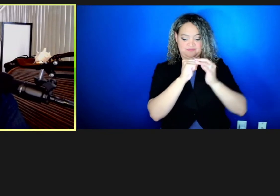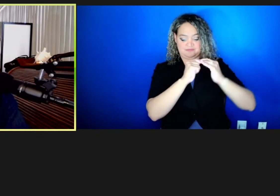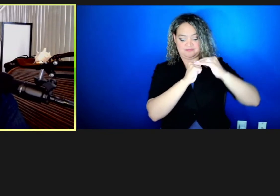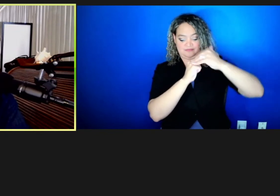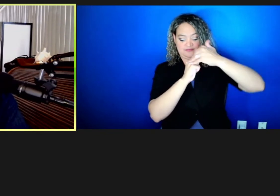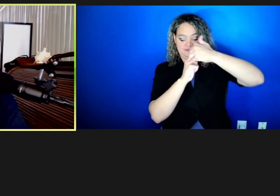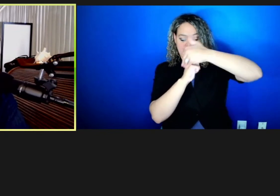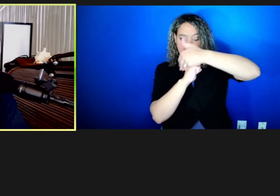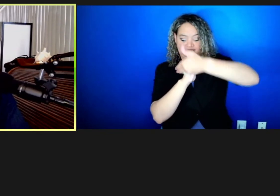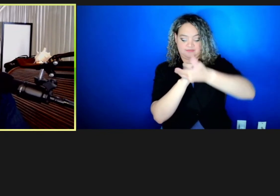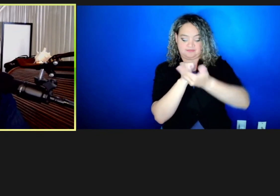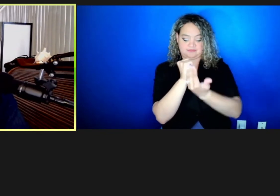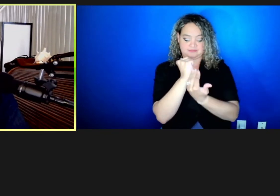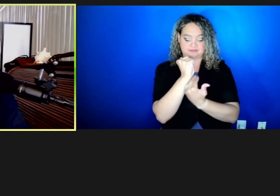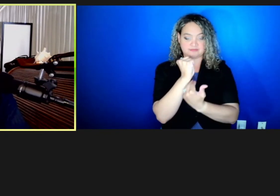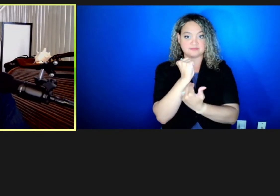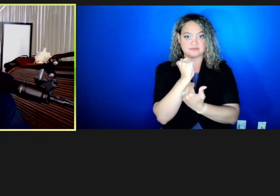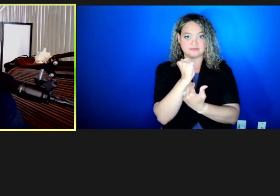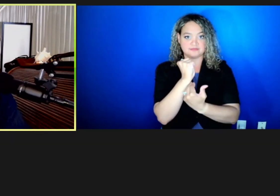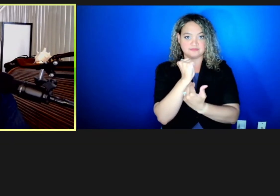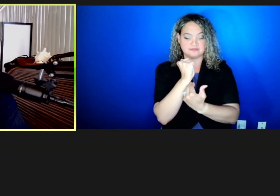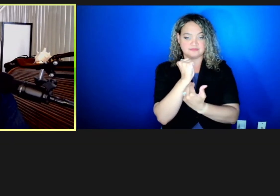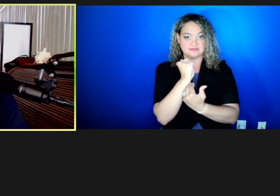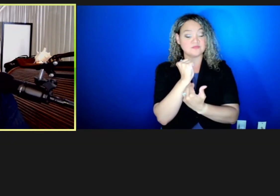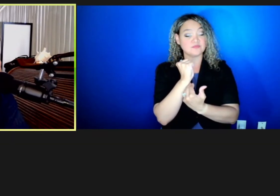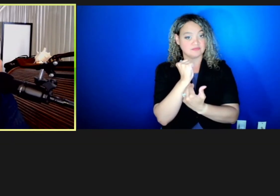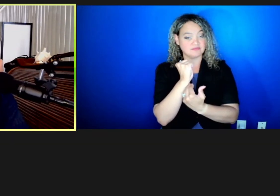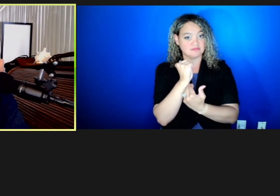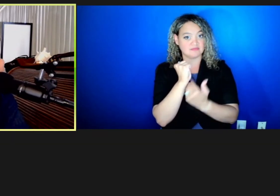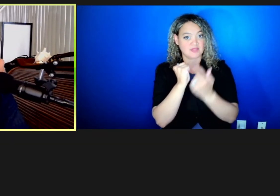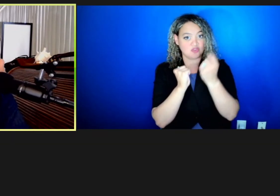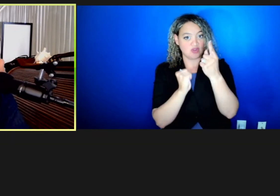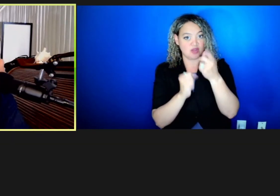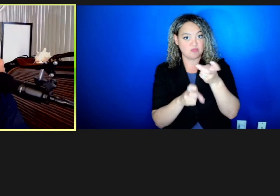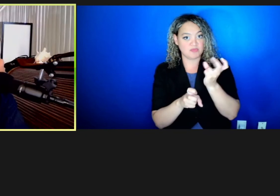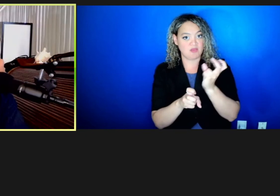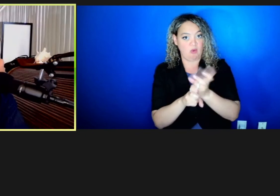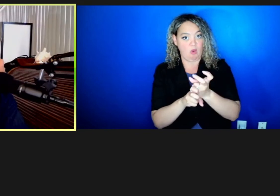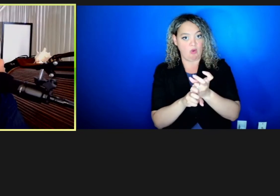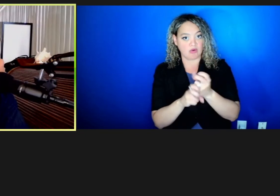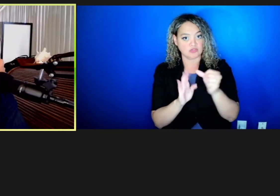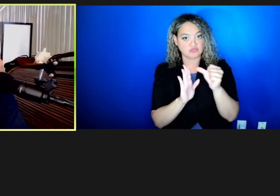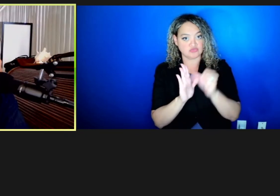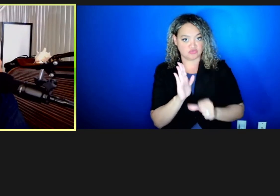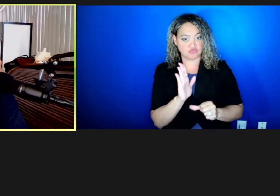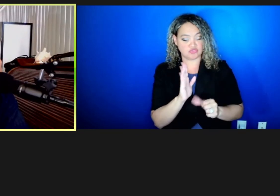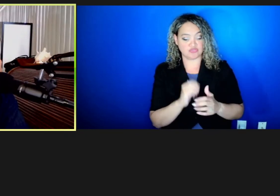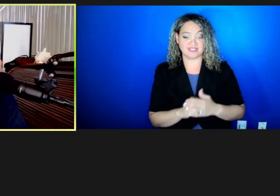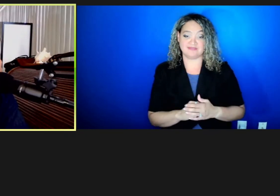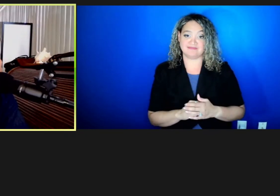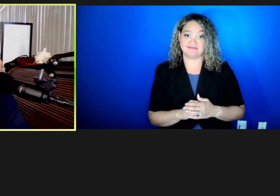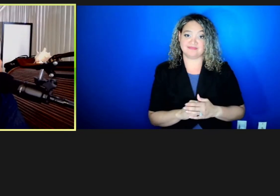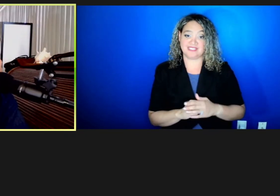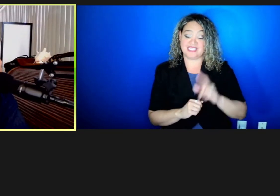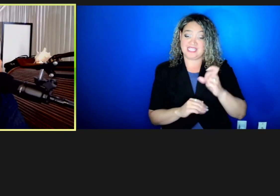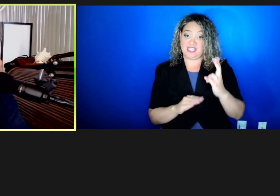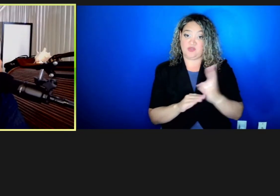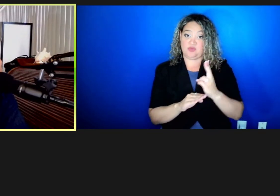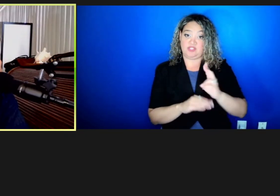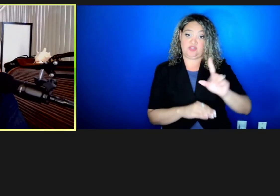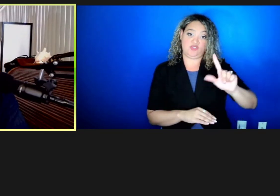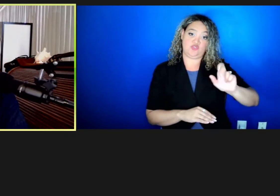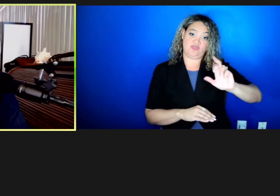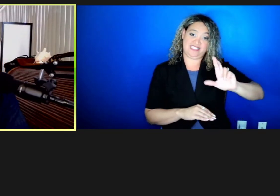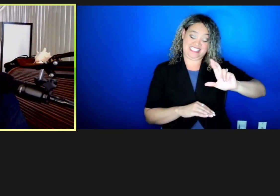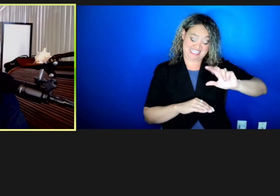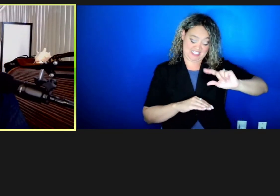brain. It was going to be a difficult and delicate operation. He would use a laser, and